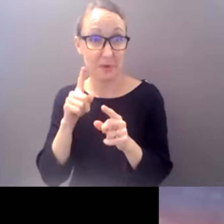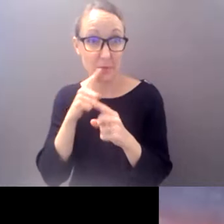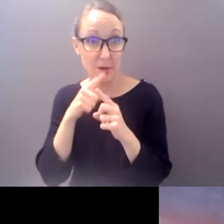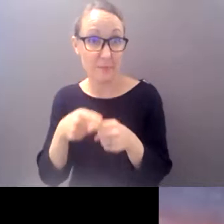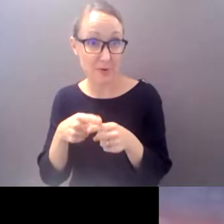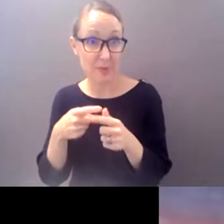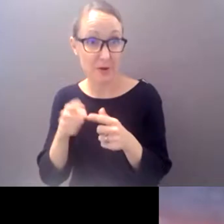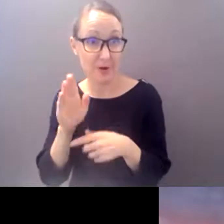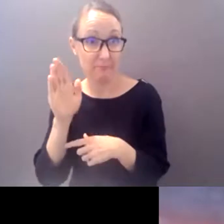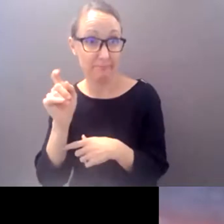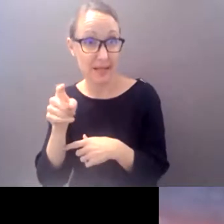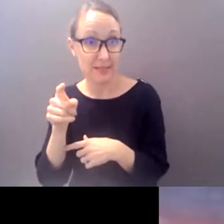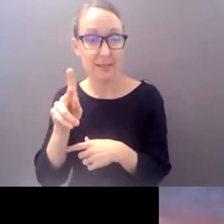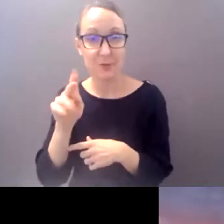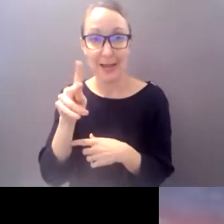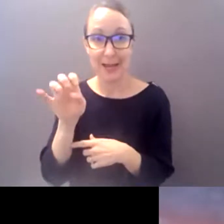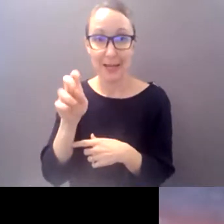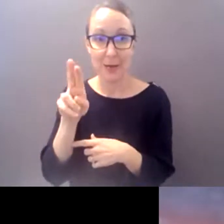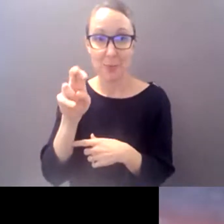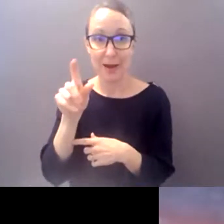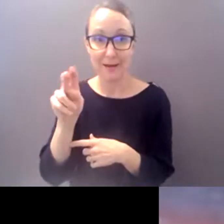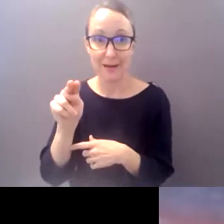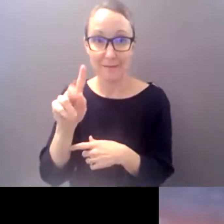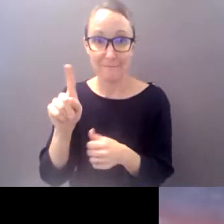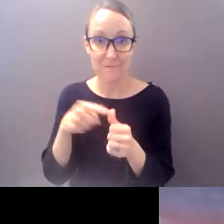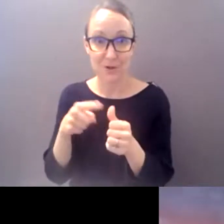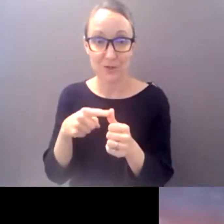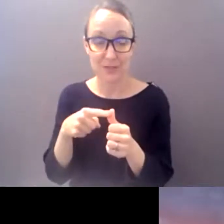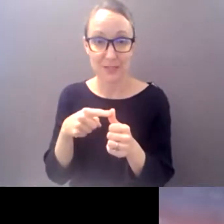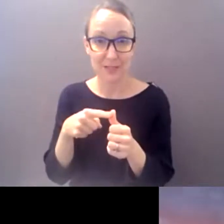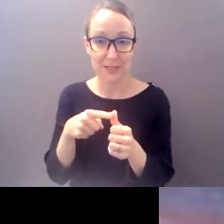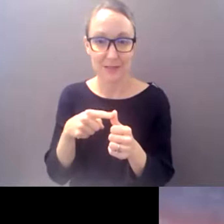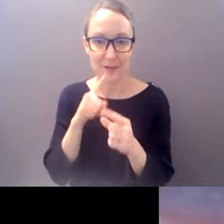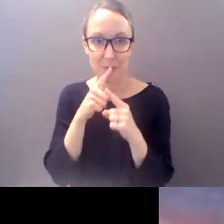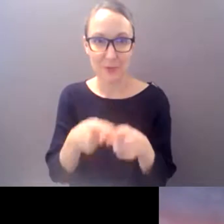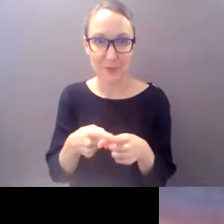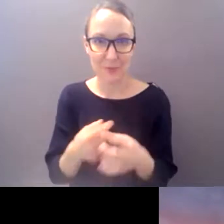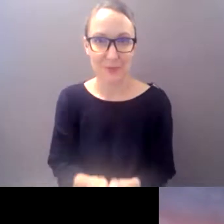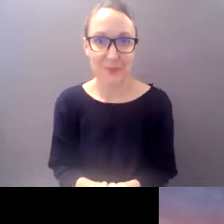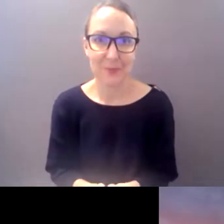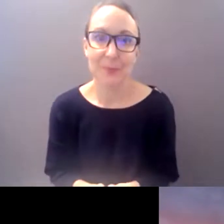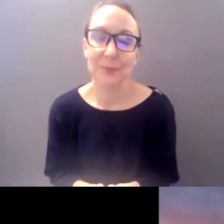So let's start with Katie Brandon first. We'll unmute your microphone.